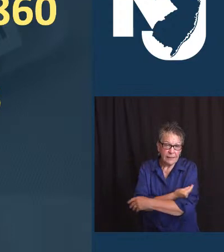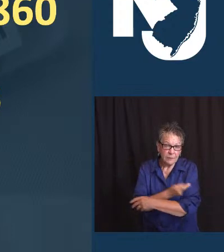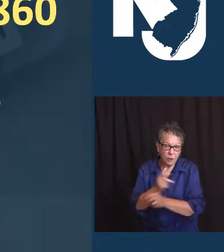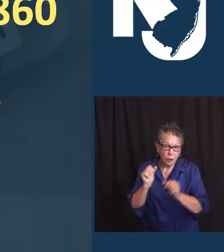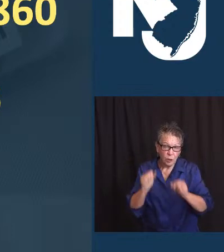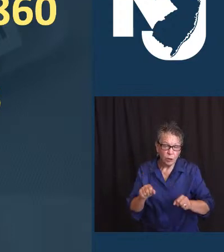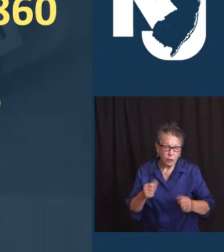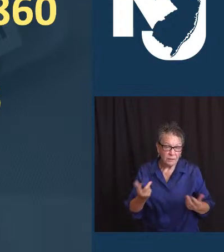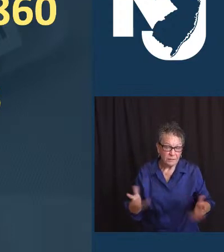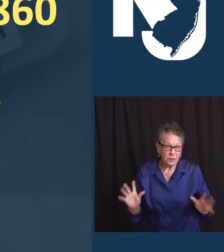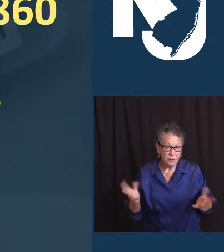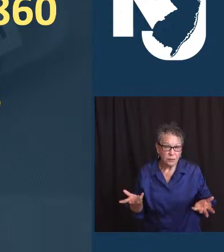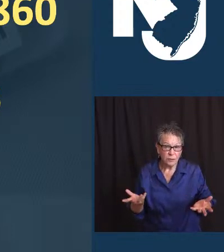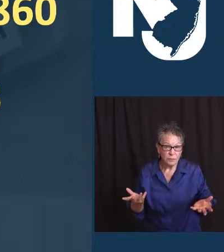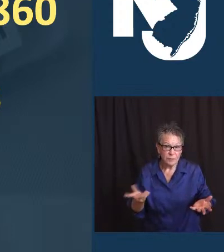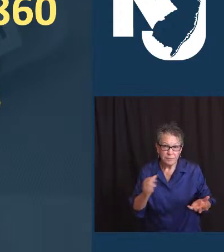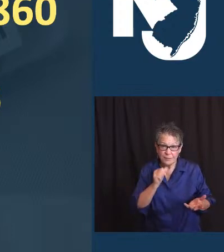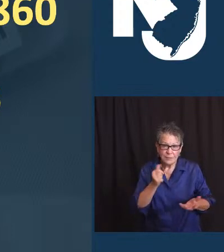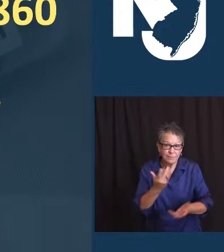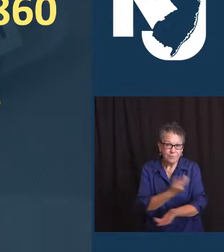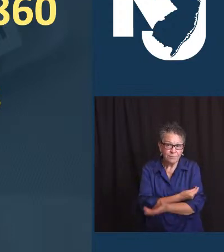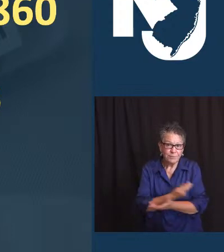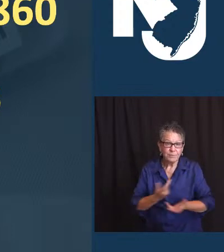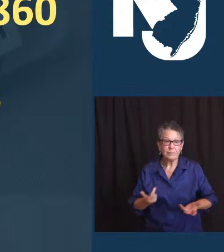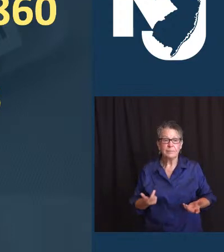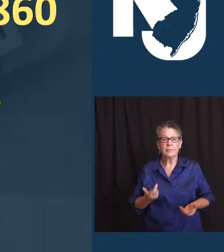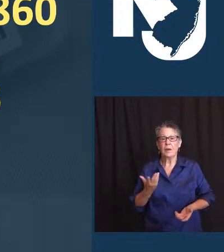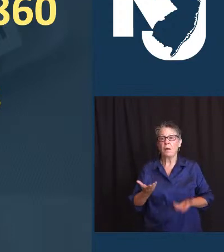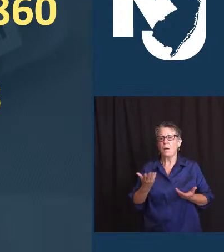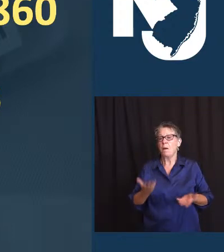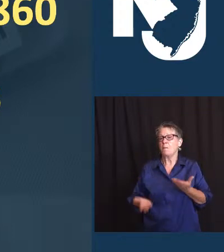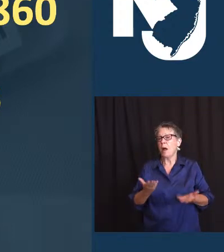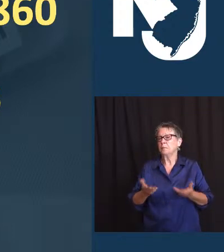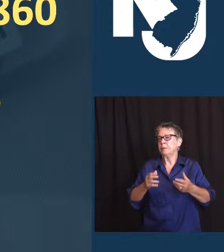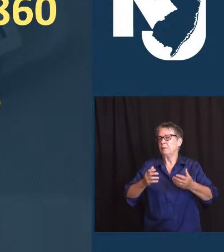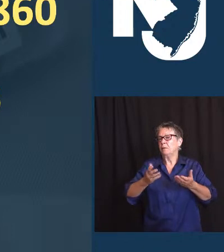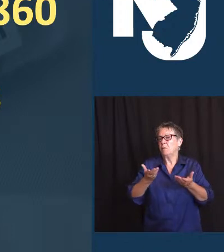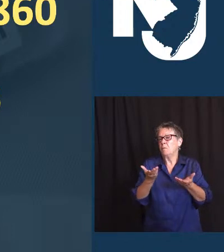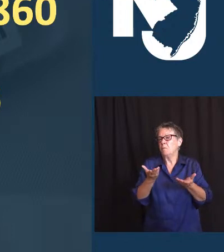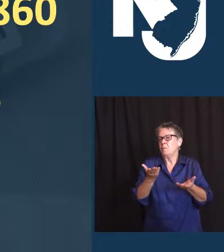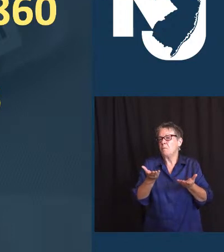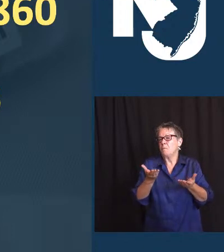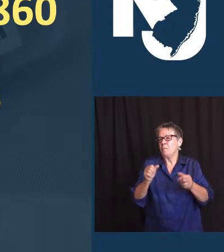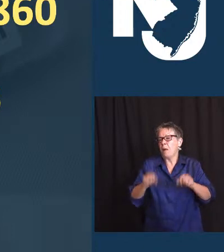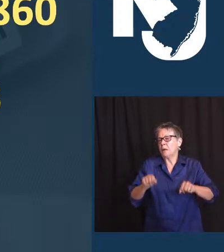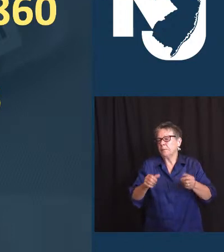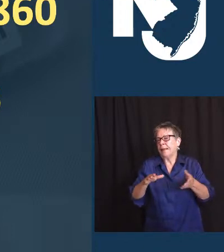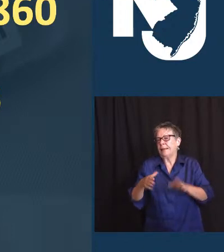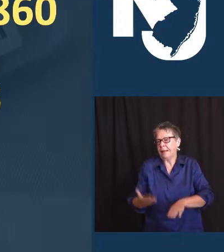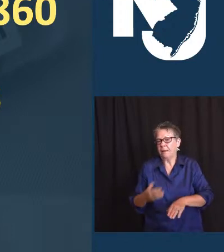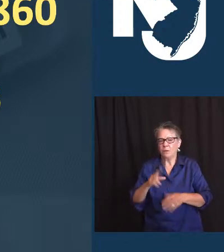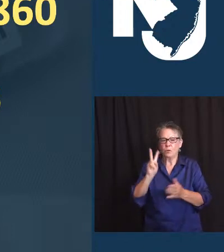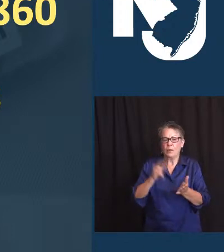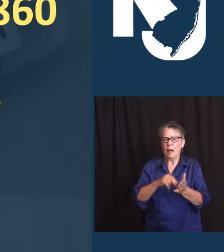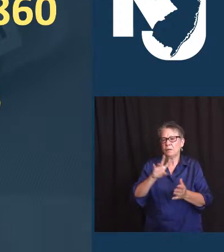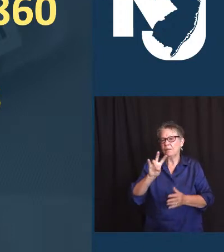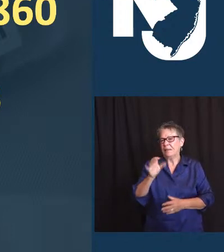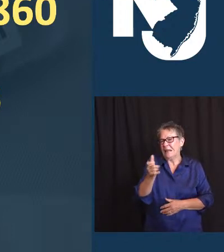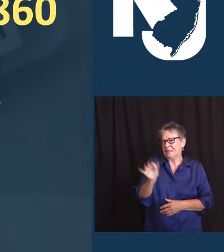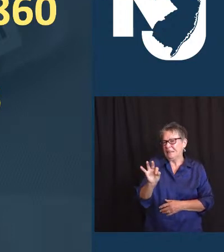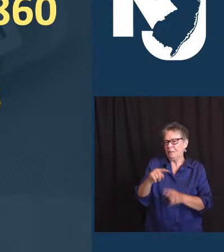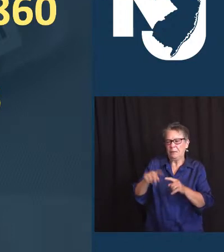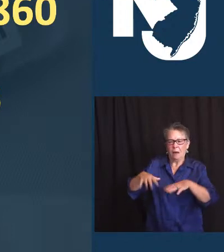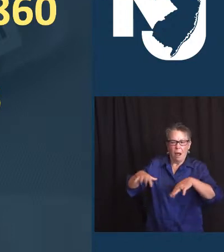see, 2,719. So between confirmed and positive, we have lost a staggering